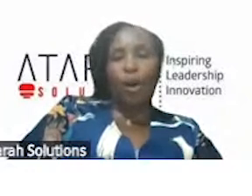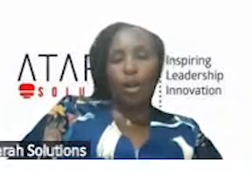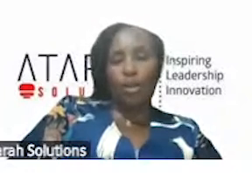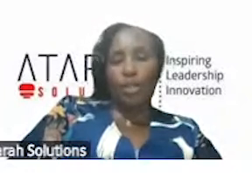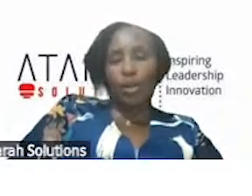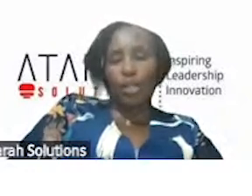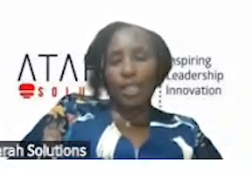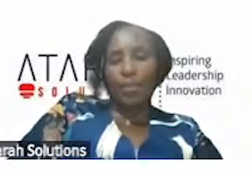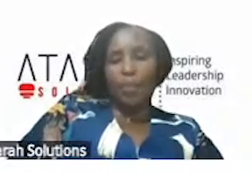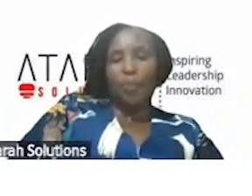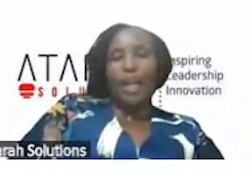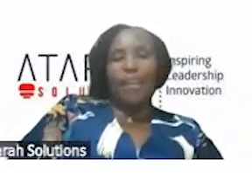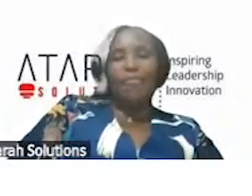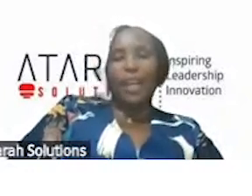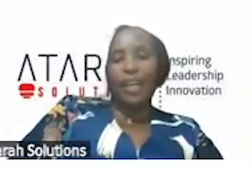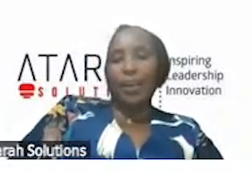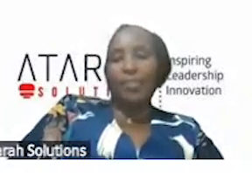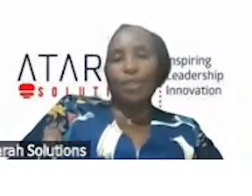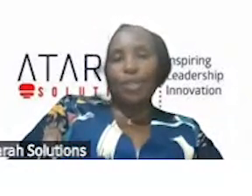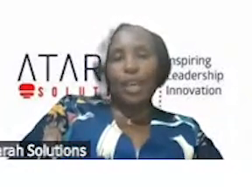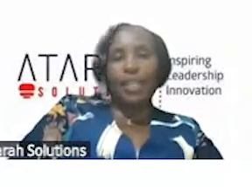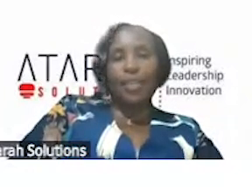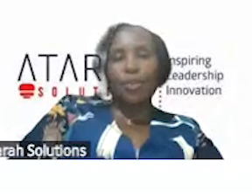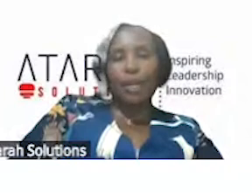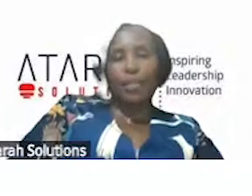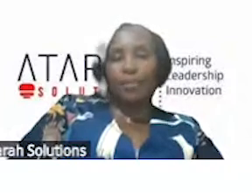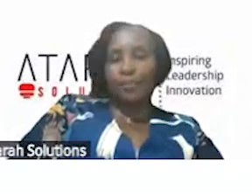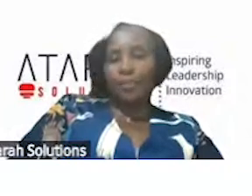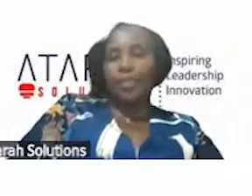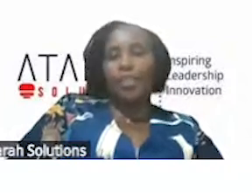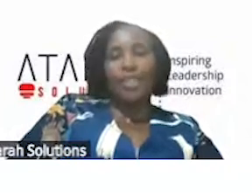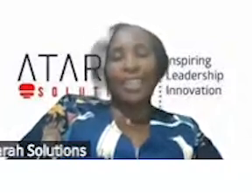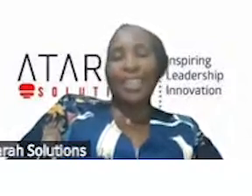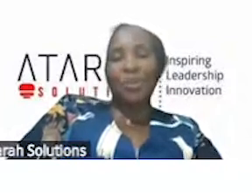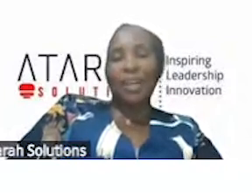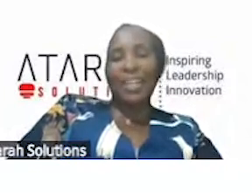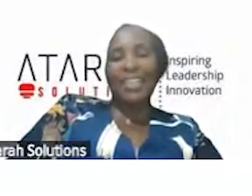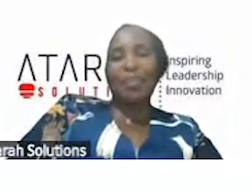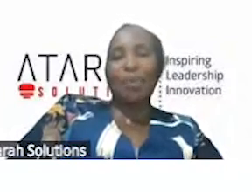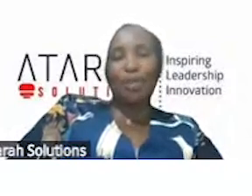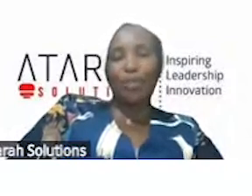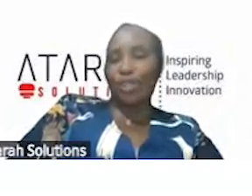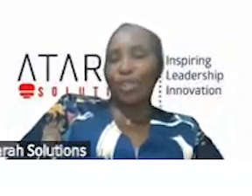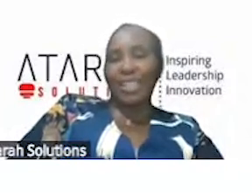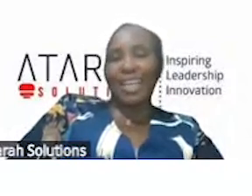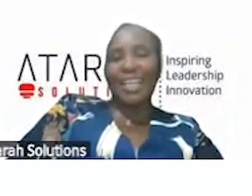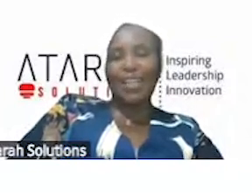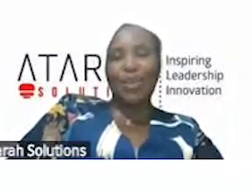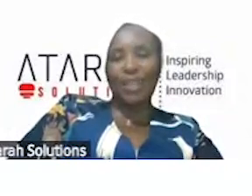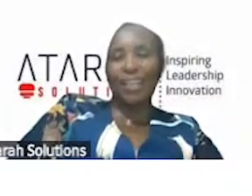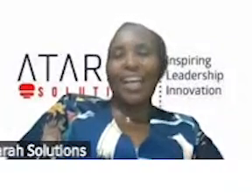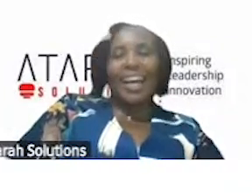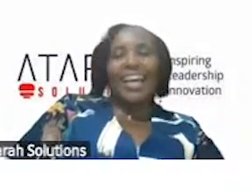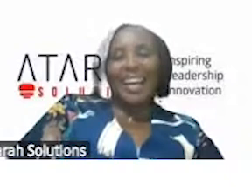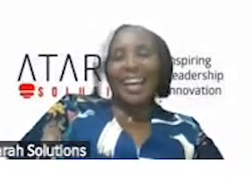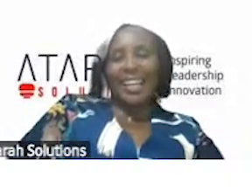for all your Saco needs. And finally, we have Sotet Kinyumbani. Sotet Kinyumbani is a beautiful restaurant in